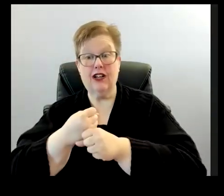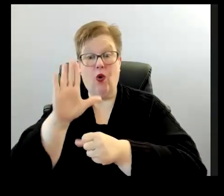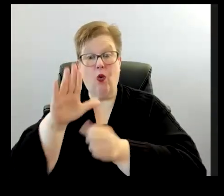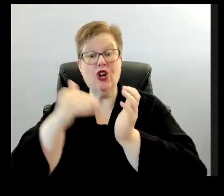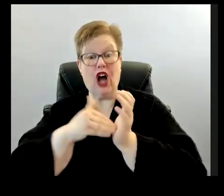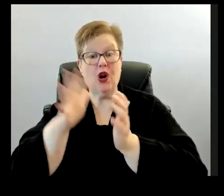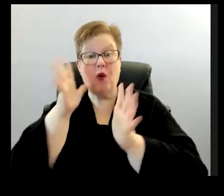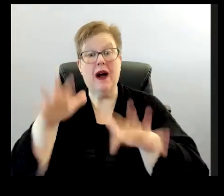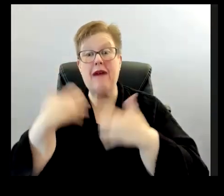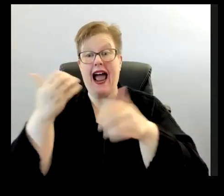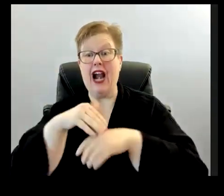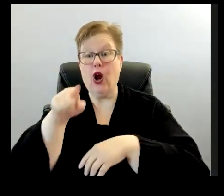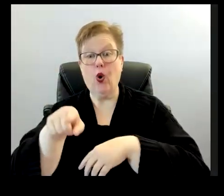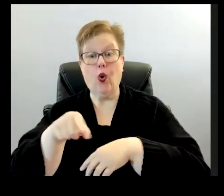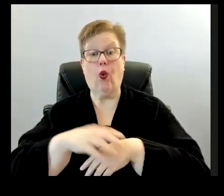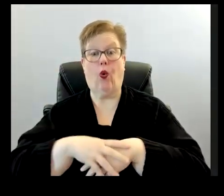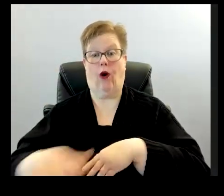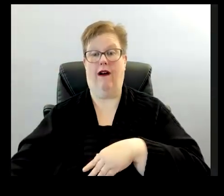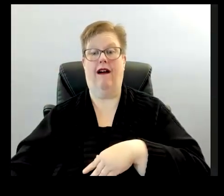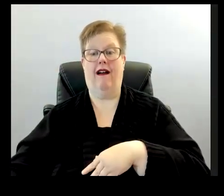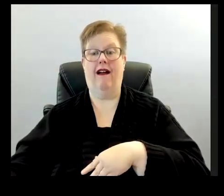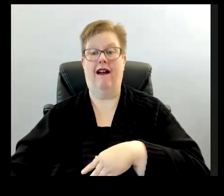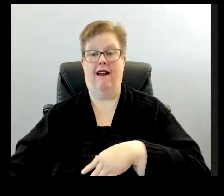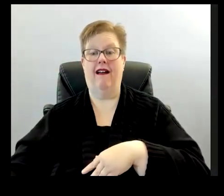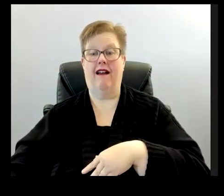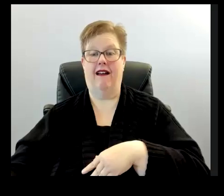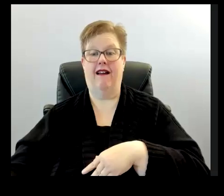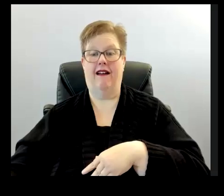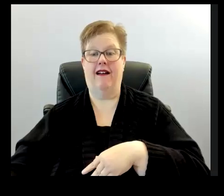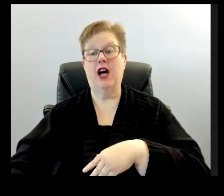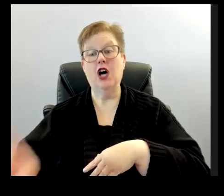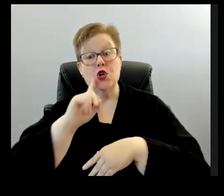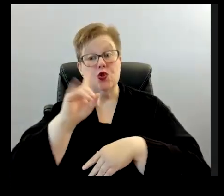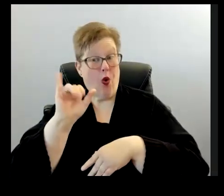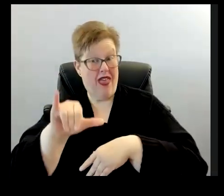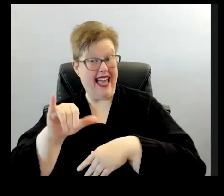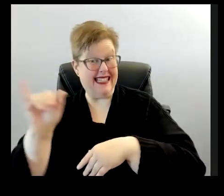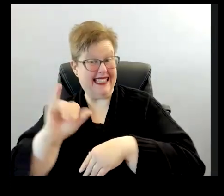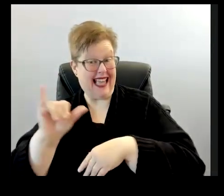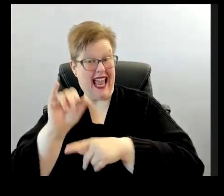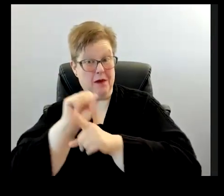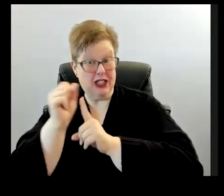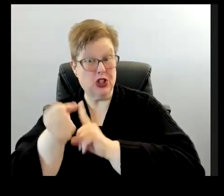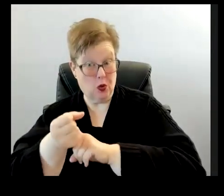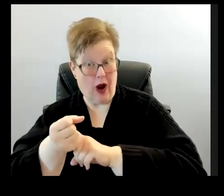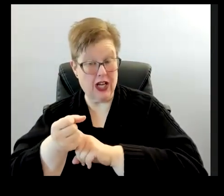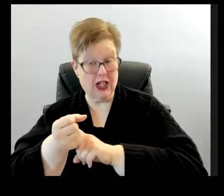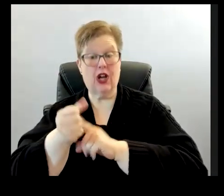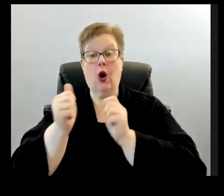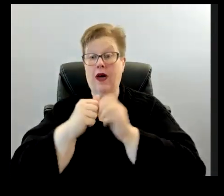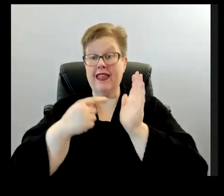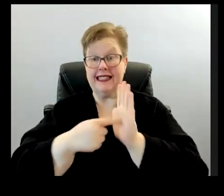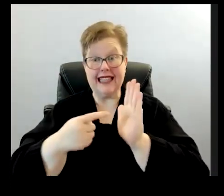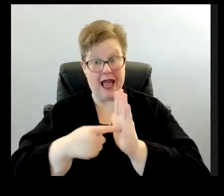at you. Um, and so that is the same situation with these examples